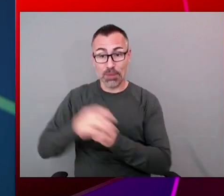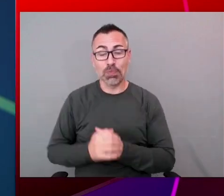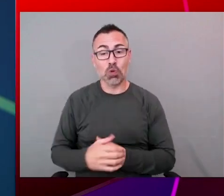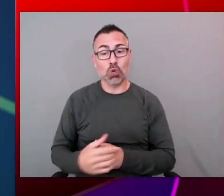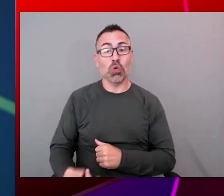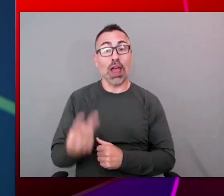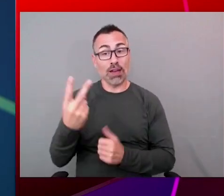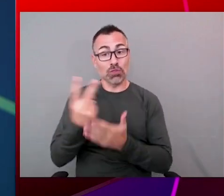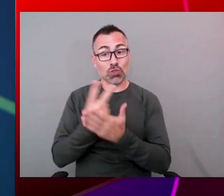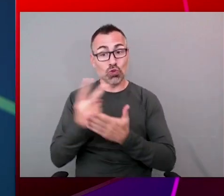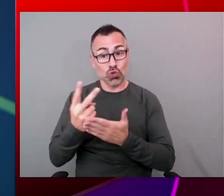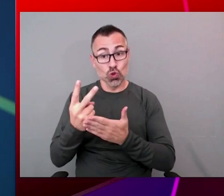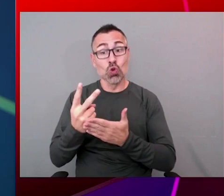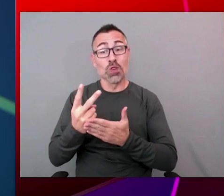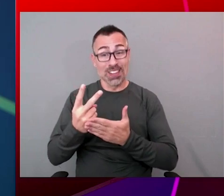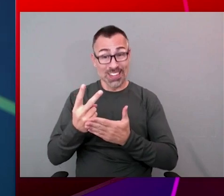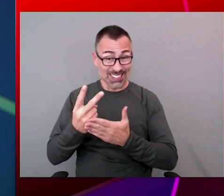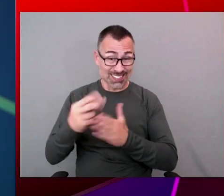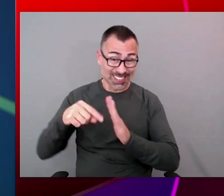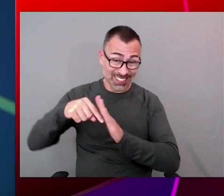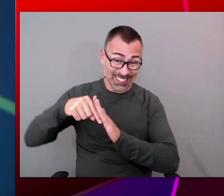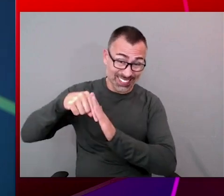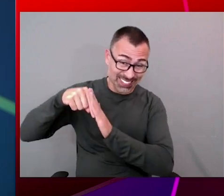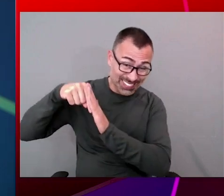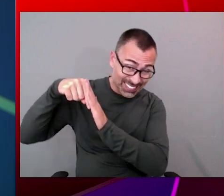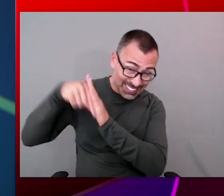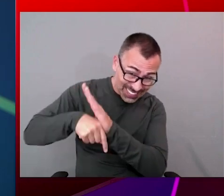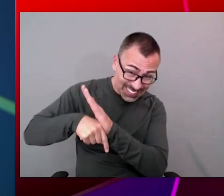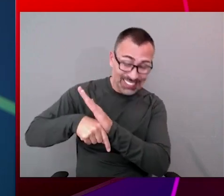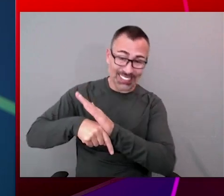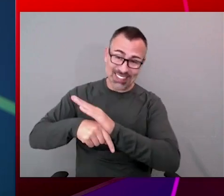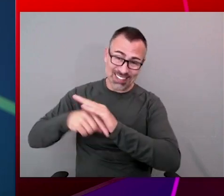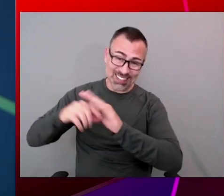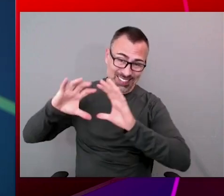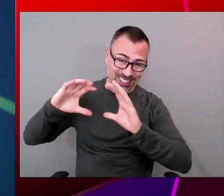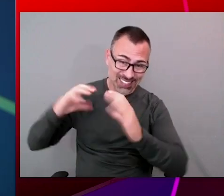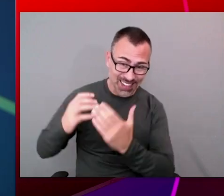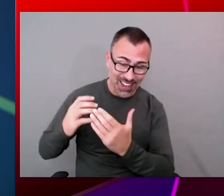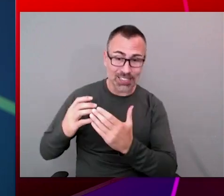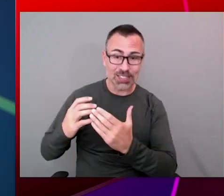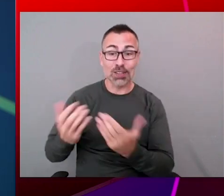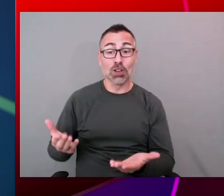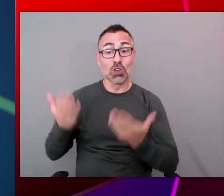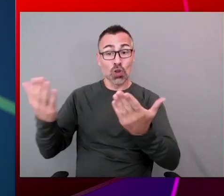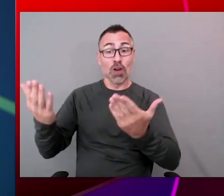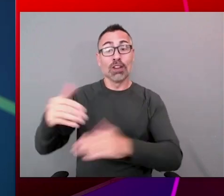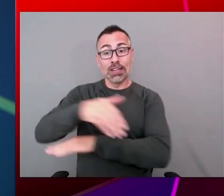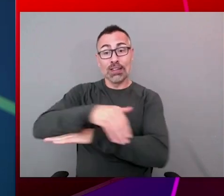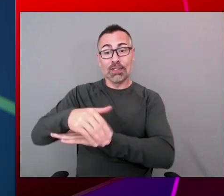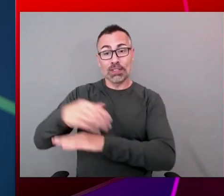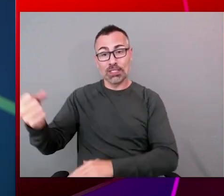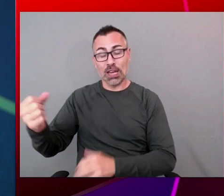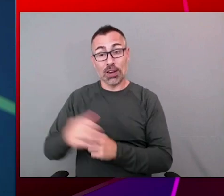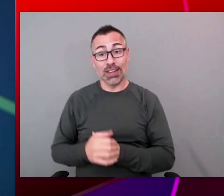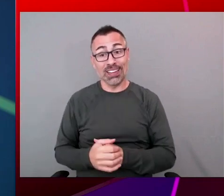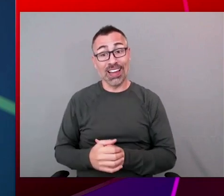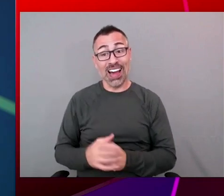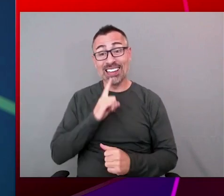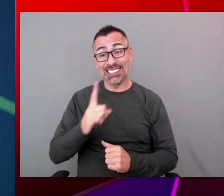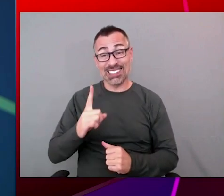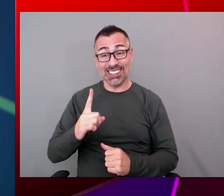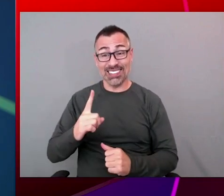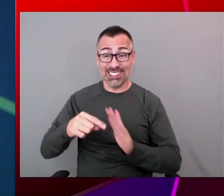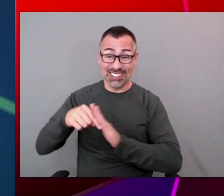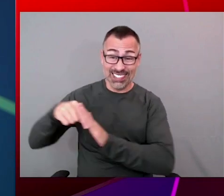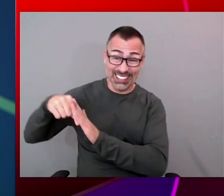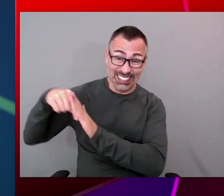weeks intensive, offered in the evenings and on Saturday. When I say it's intensive, it's because it is. 2 weeks is a lot. And